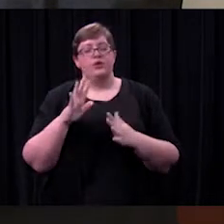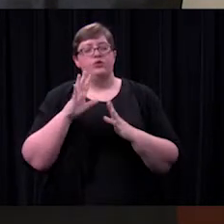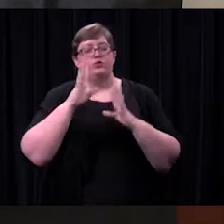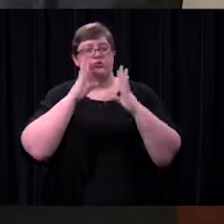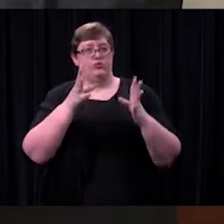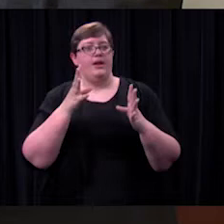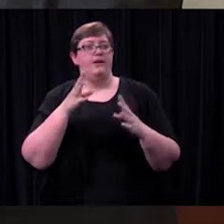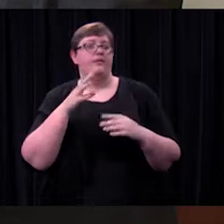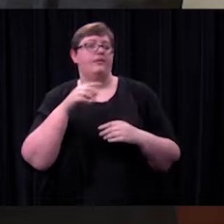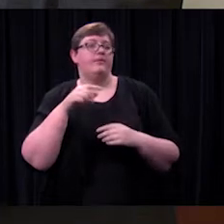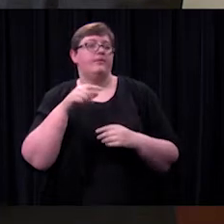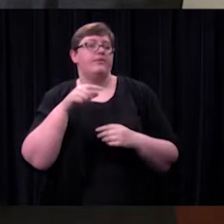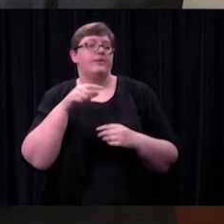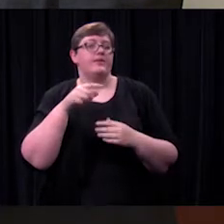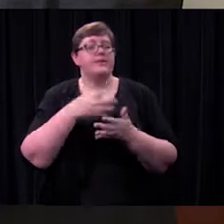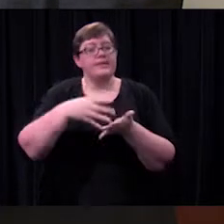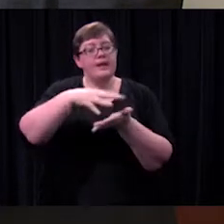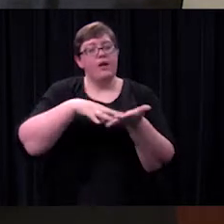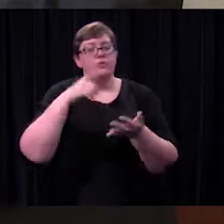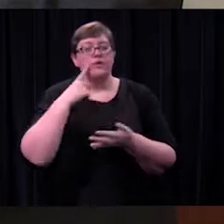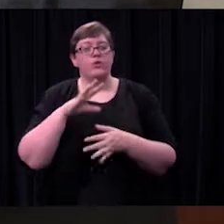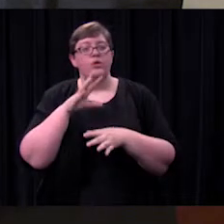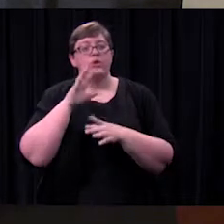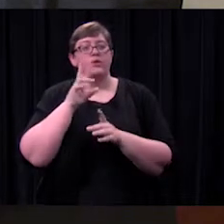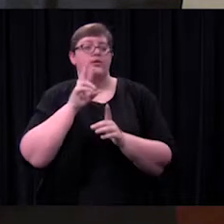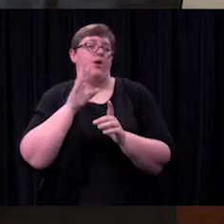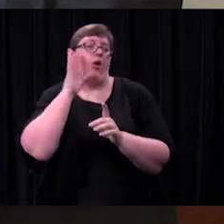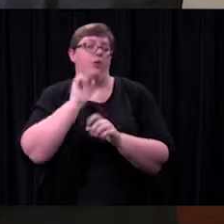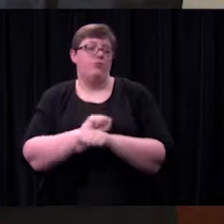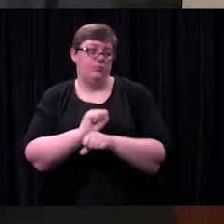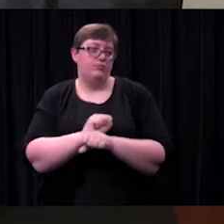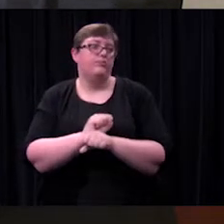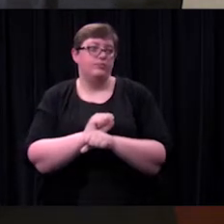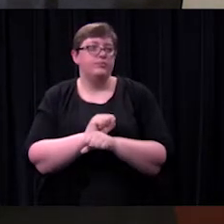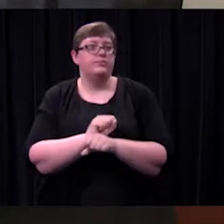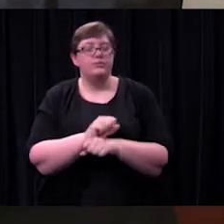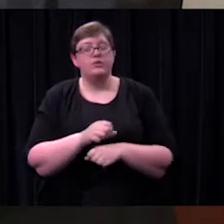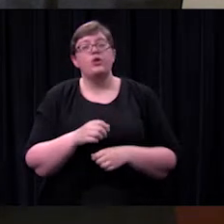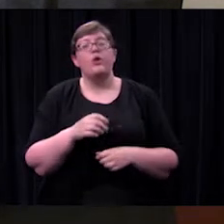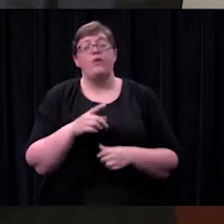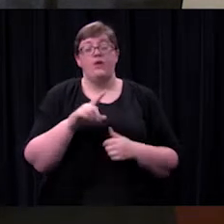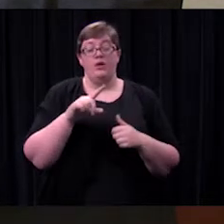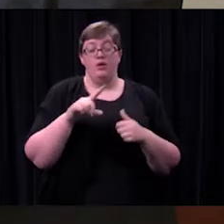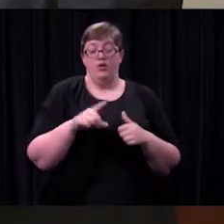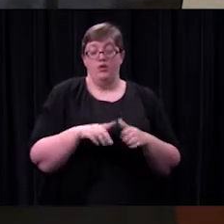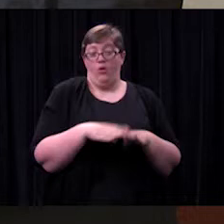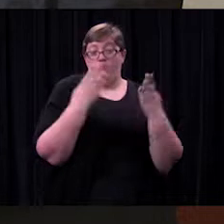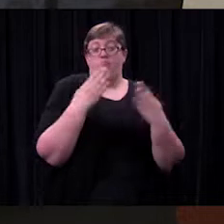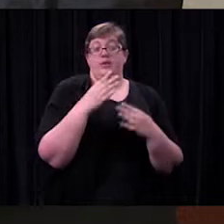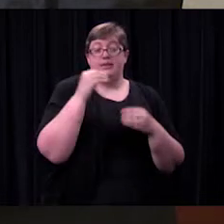of assignments, if you will. So first quarter, teachers have some work to do to make sure that they're